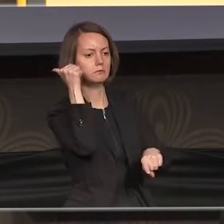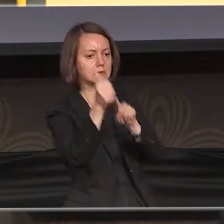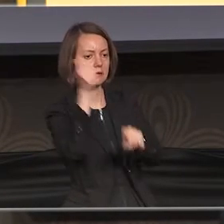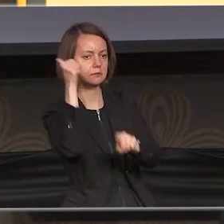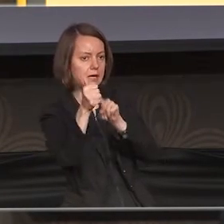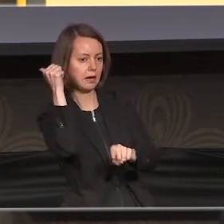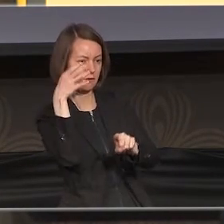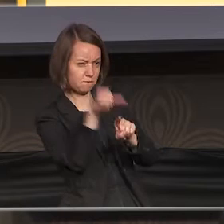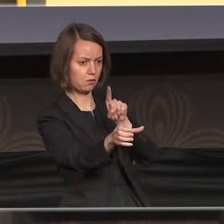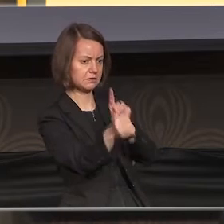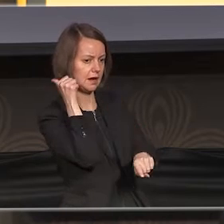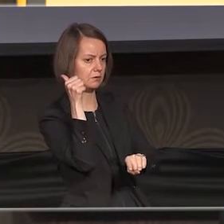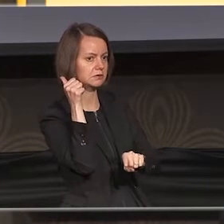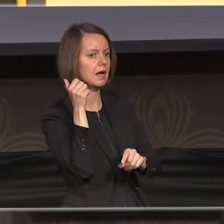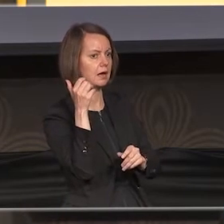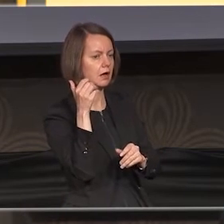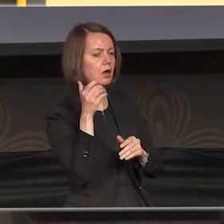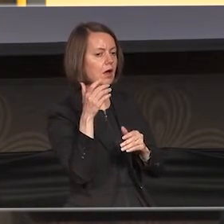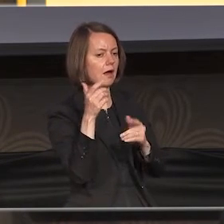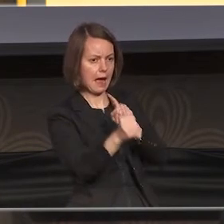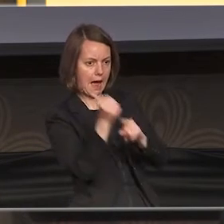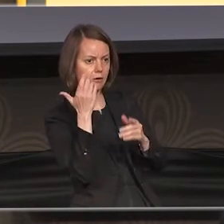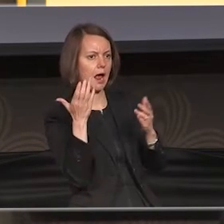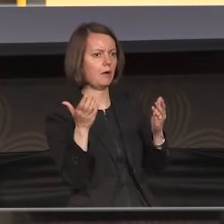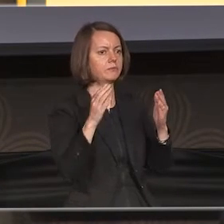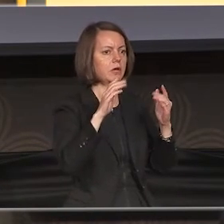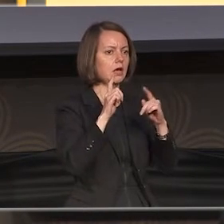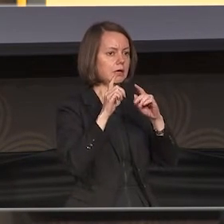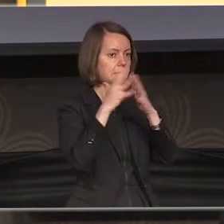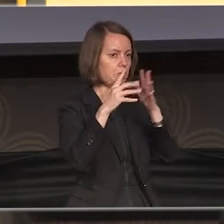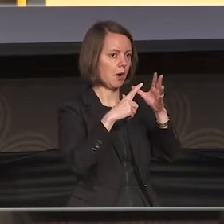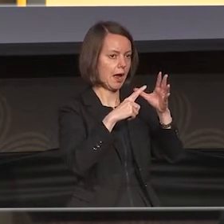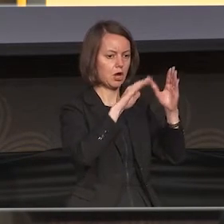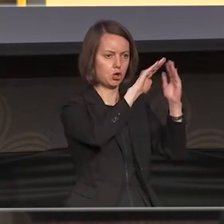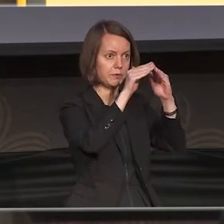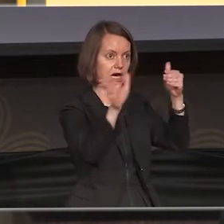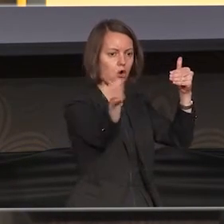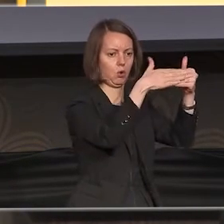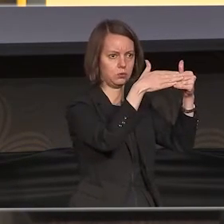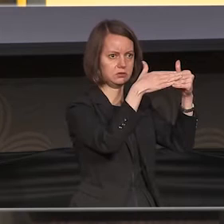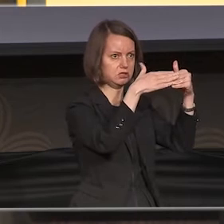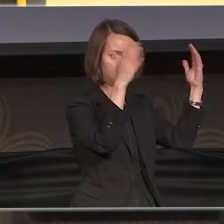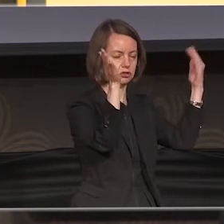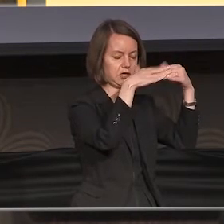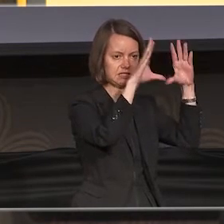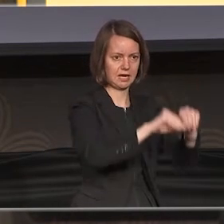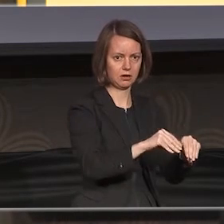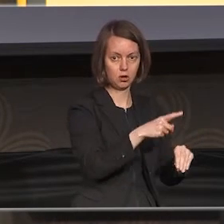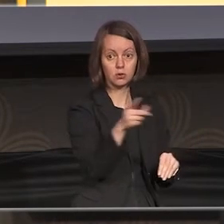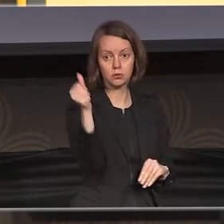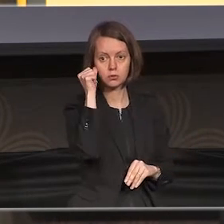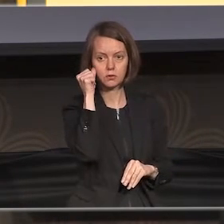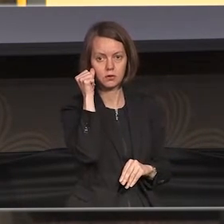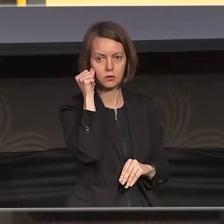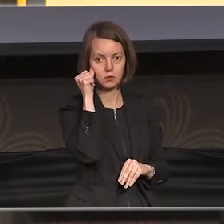And specifically, I'm talking about the forced closure of remote communities in WA, and I'm assuming that most people in this room are familiar